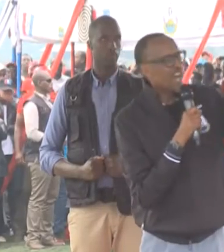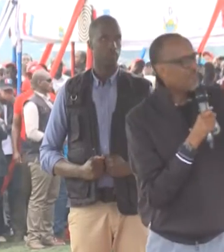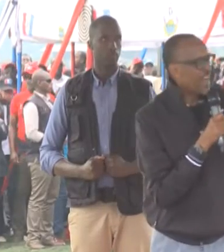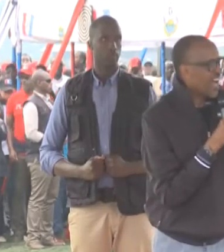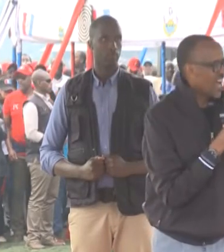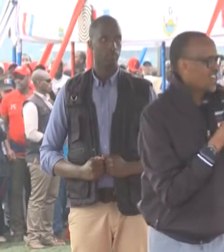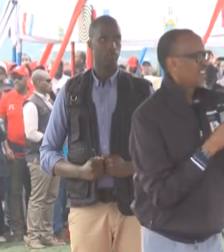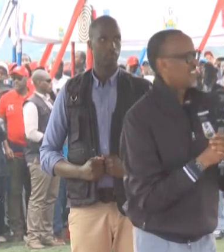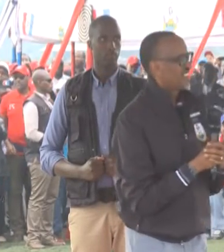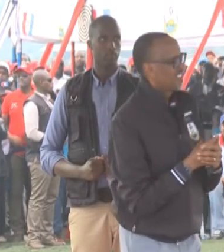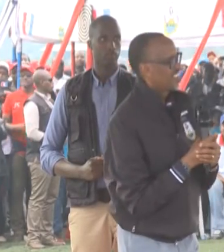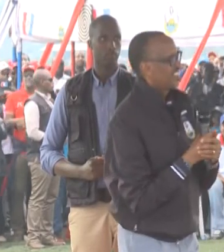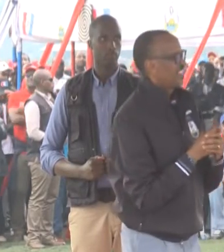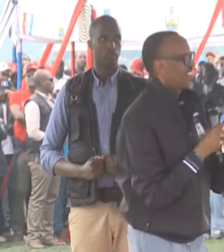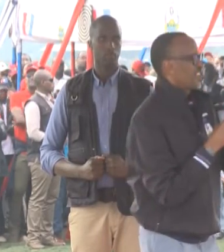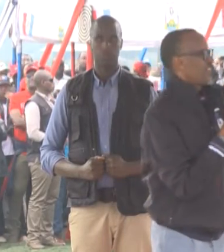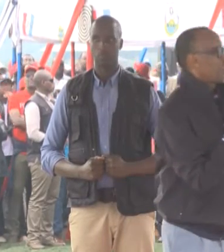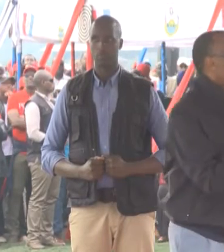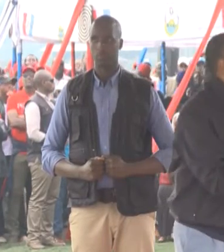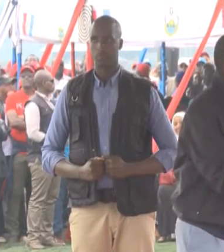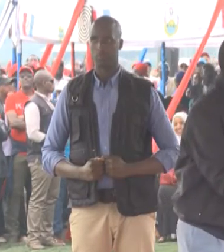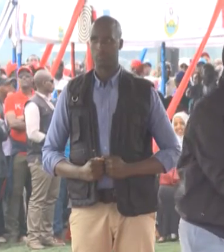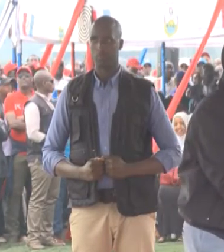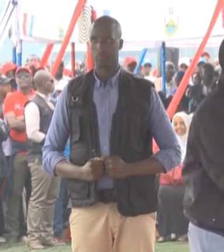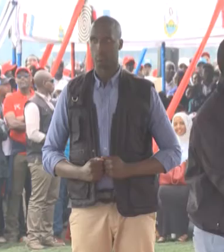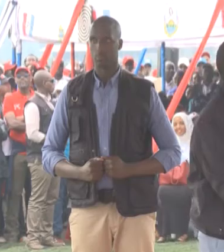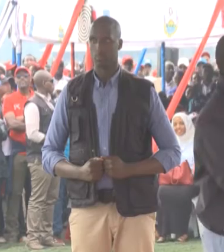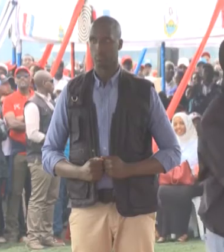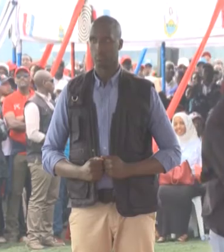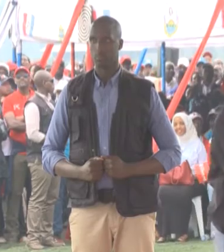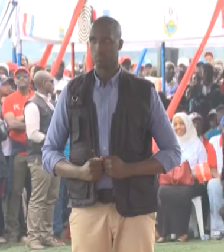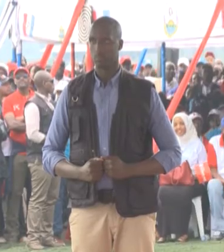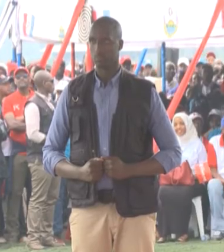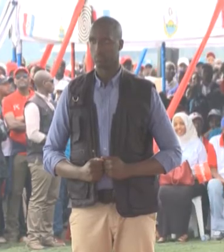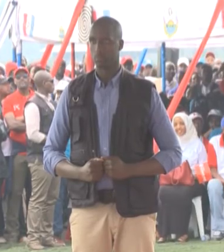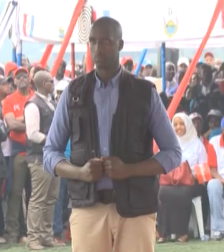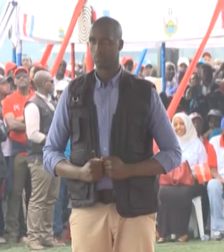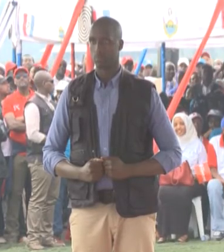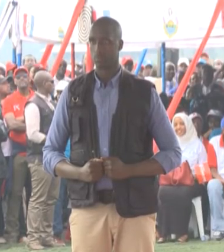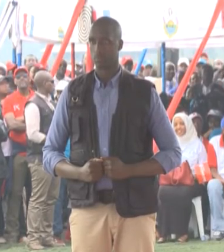me. The battle of building the country and protecting it cannot fail us.